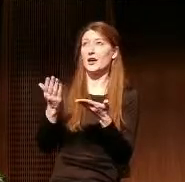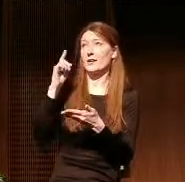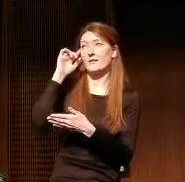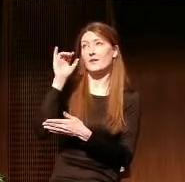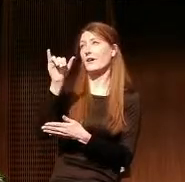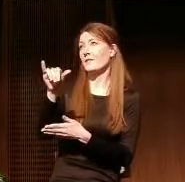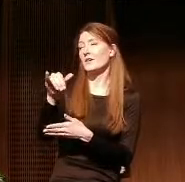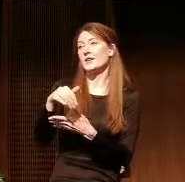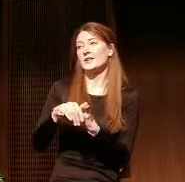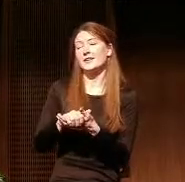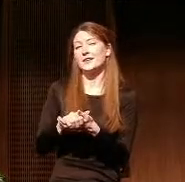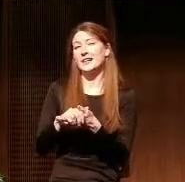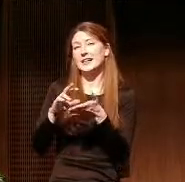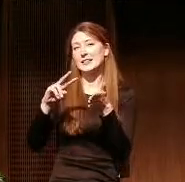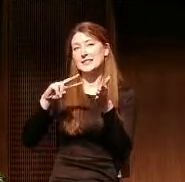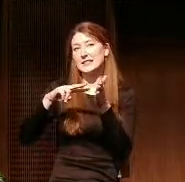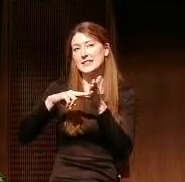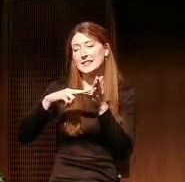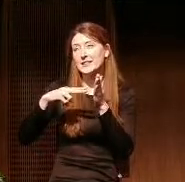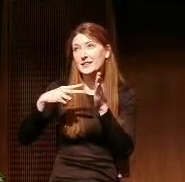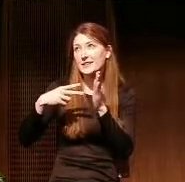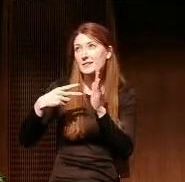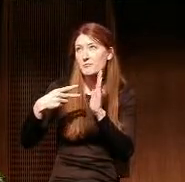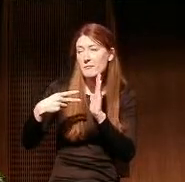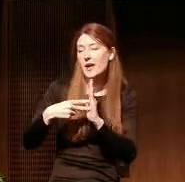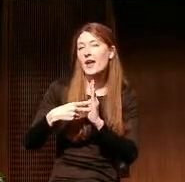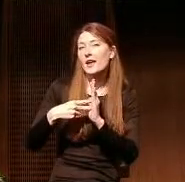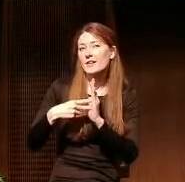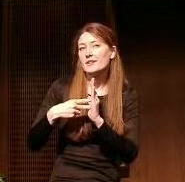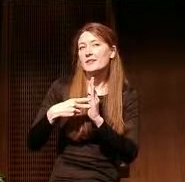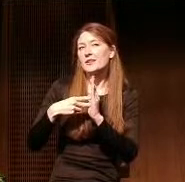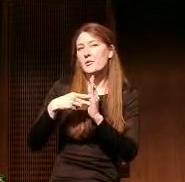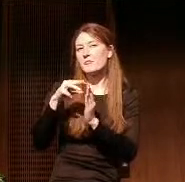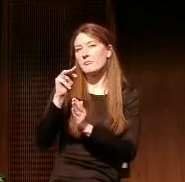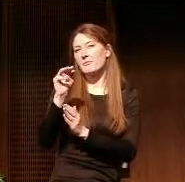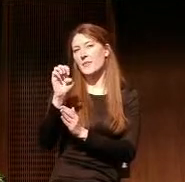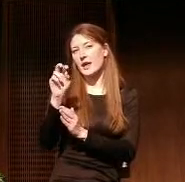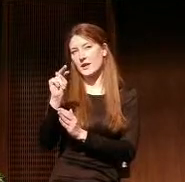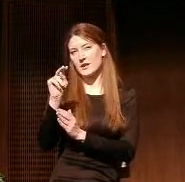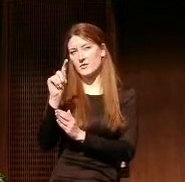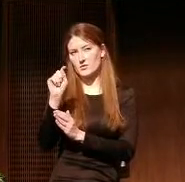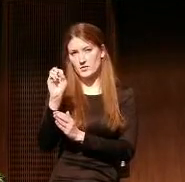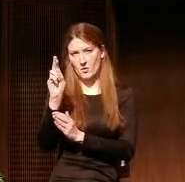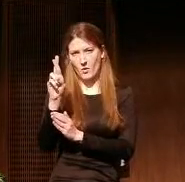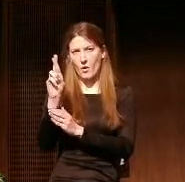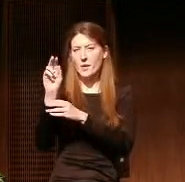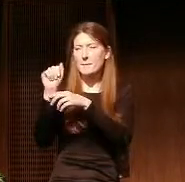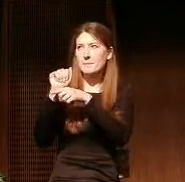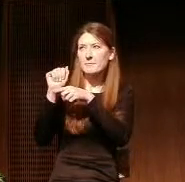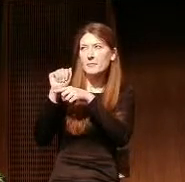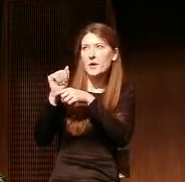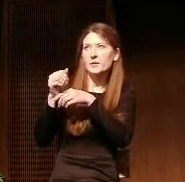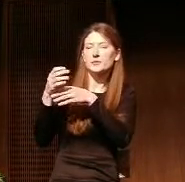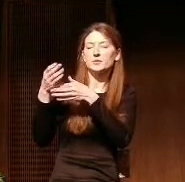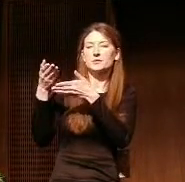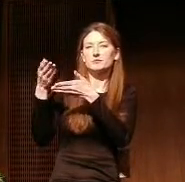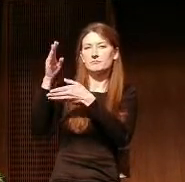He intended to mentor Brad to do some of the things that he